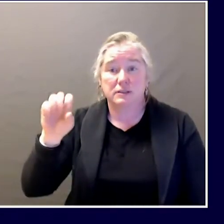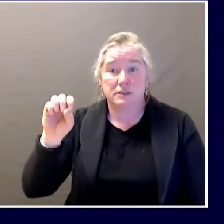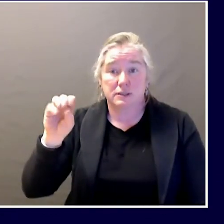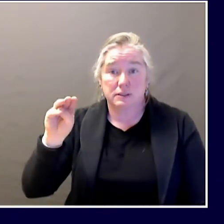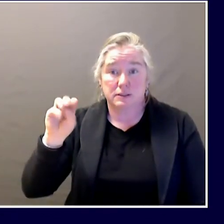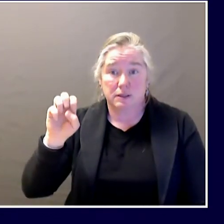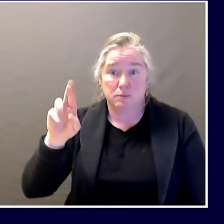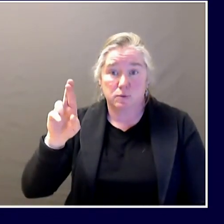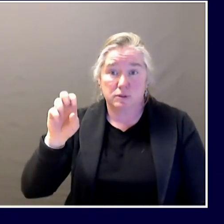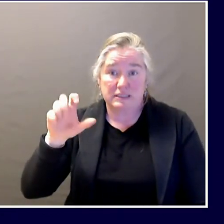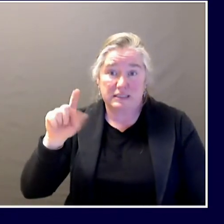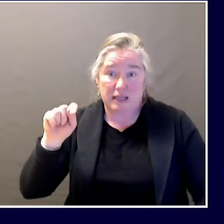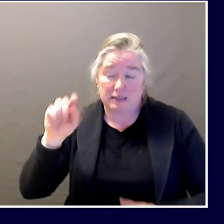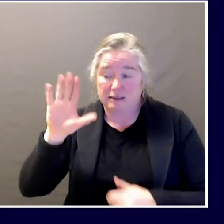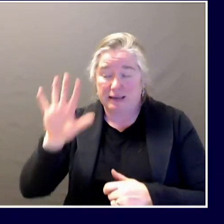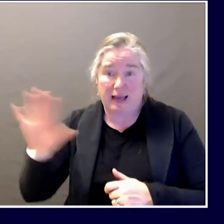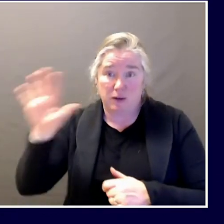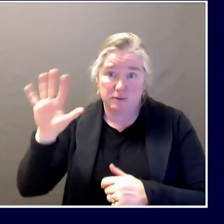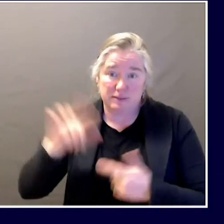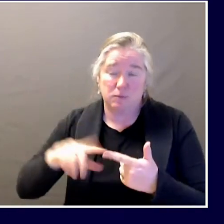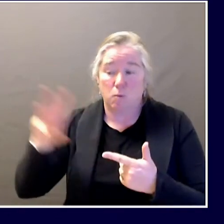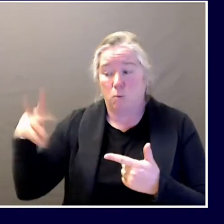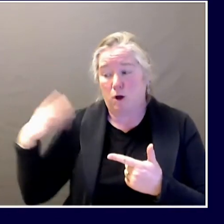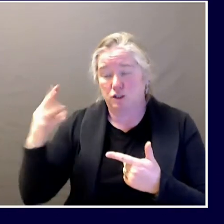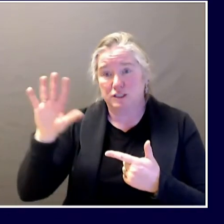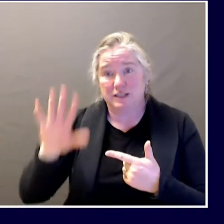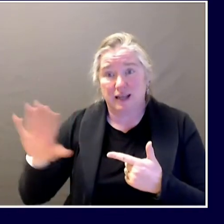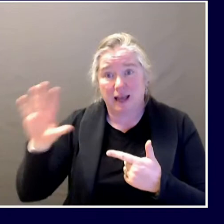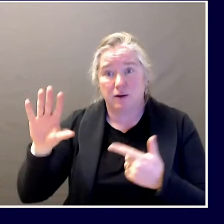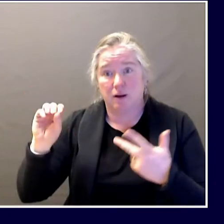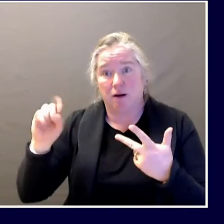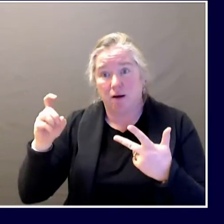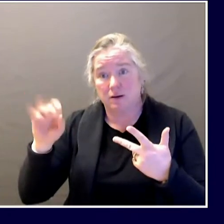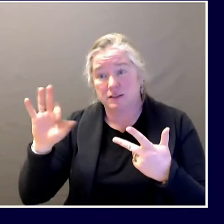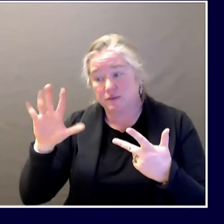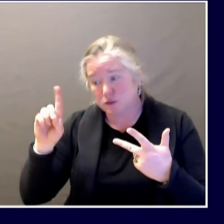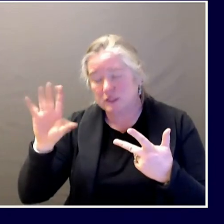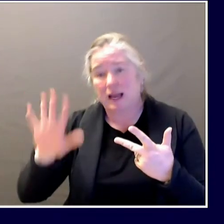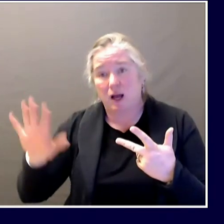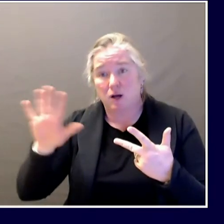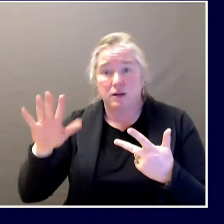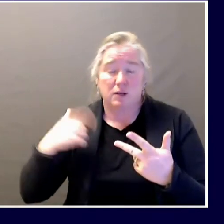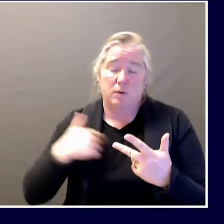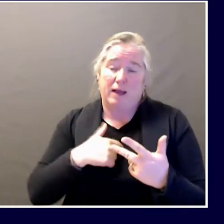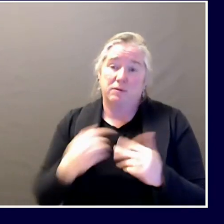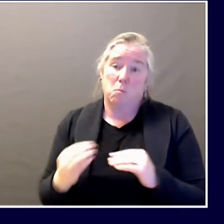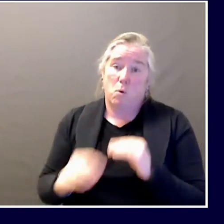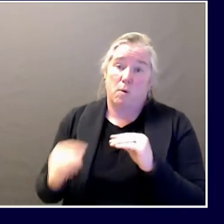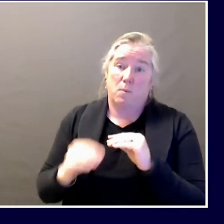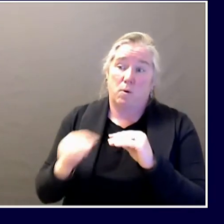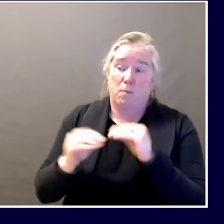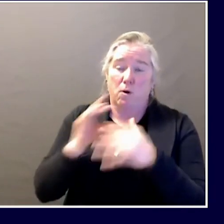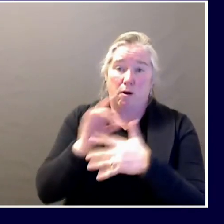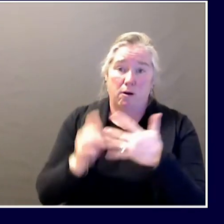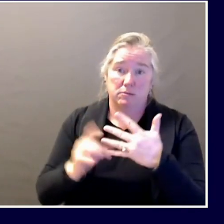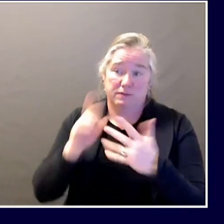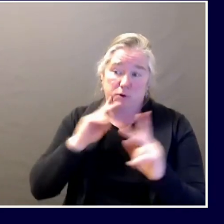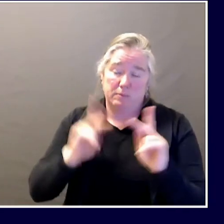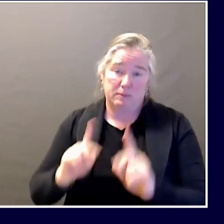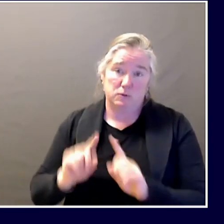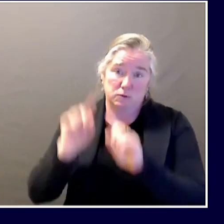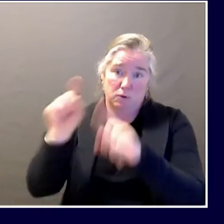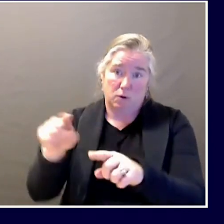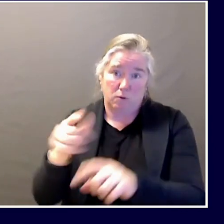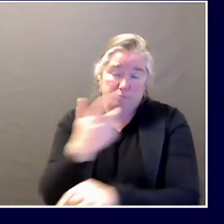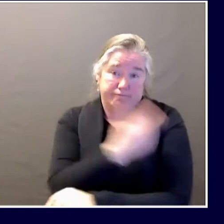more choices for people. We look forward to those days, but each day we do urge all those people who are eligible to go to